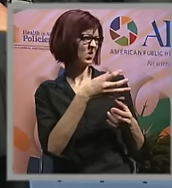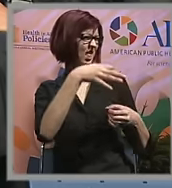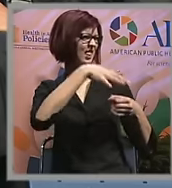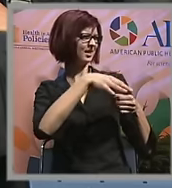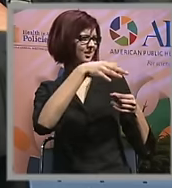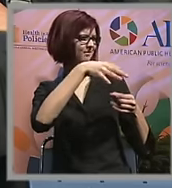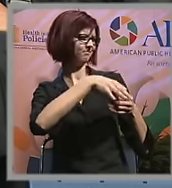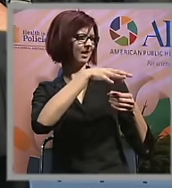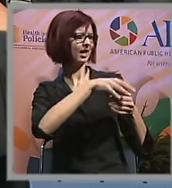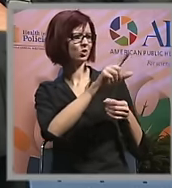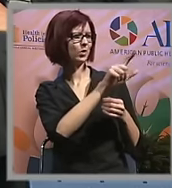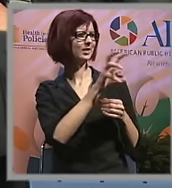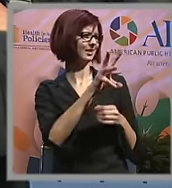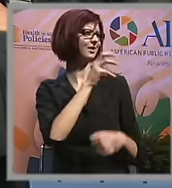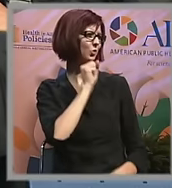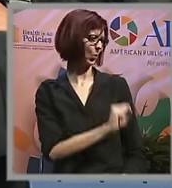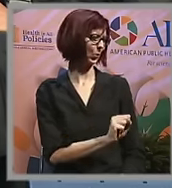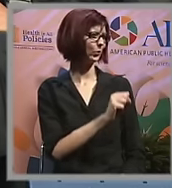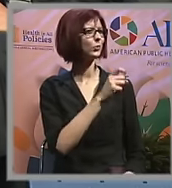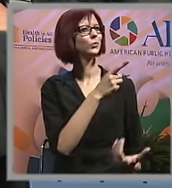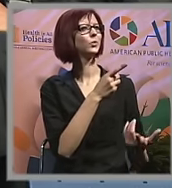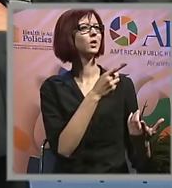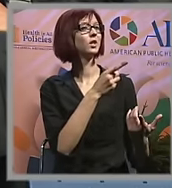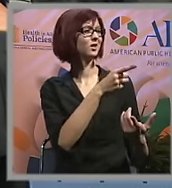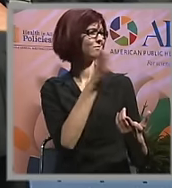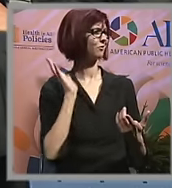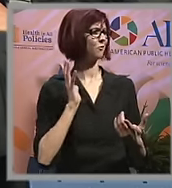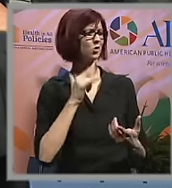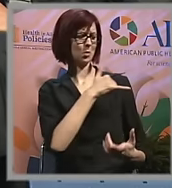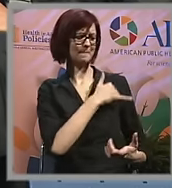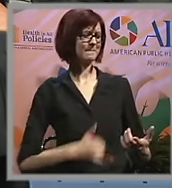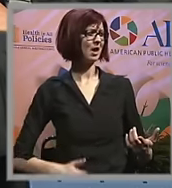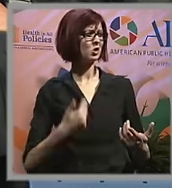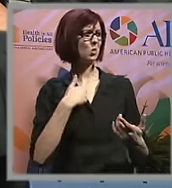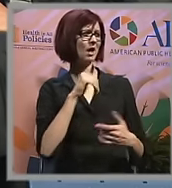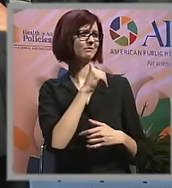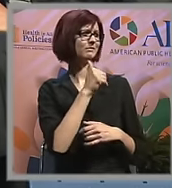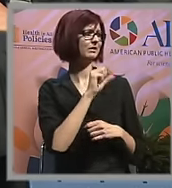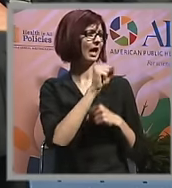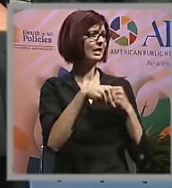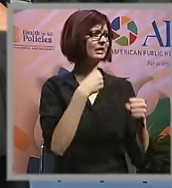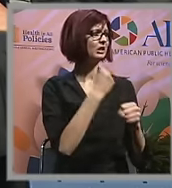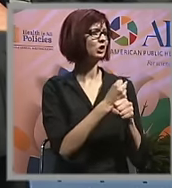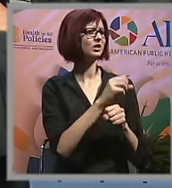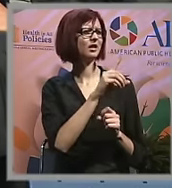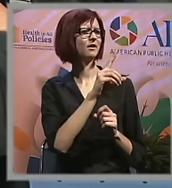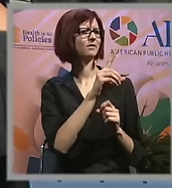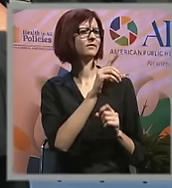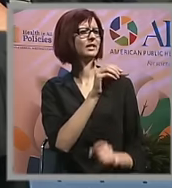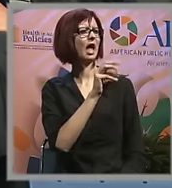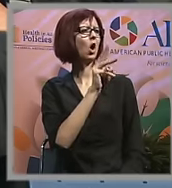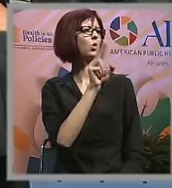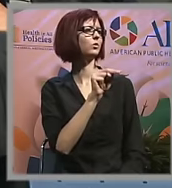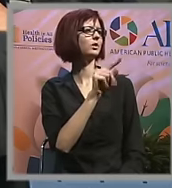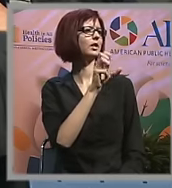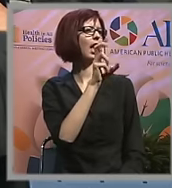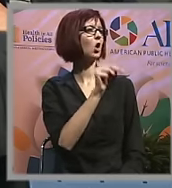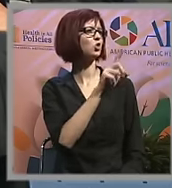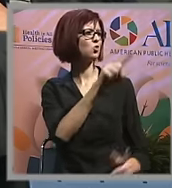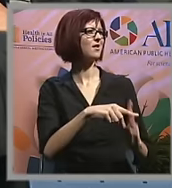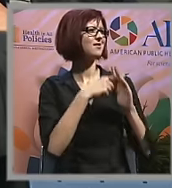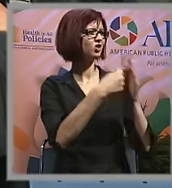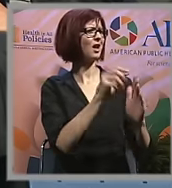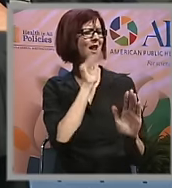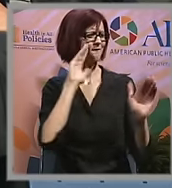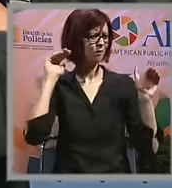age. That's right. You did so much when you were mayor. You had the decade of downtown that you initiated, which wasn't just about policy, but about